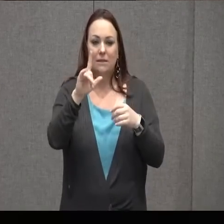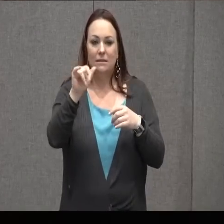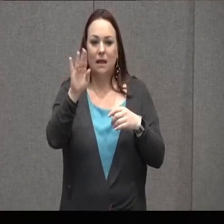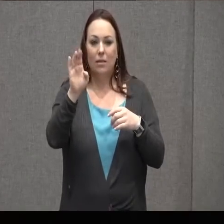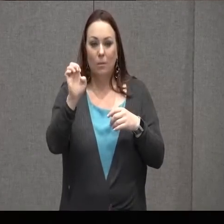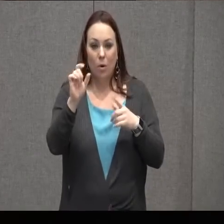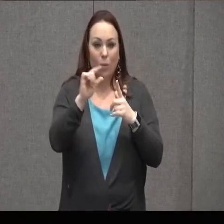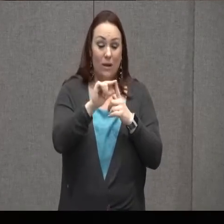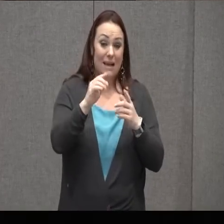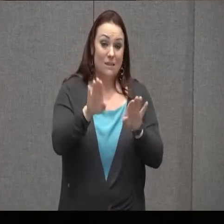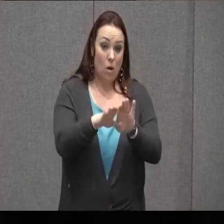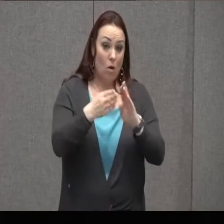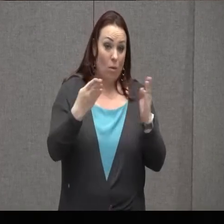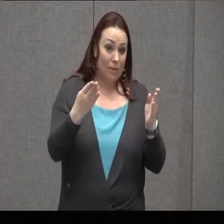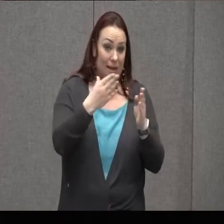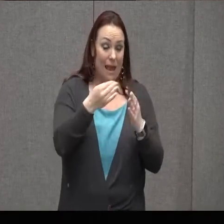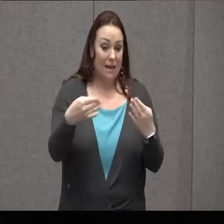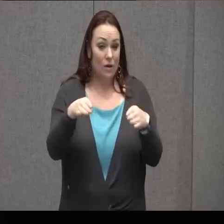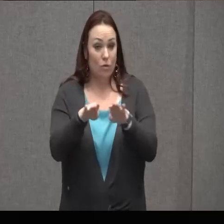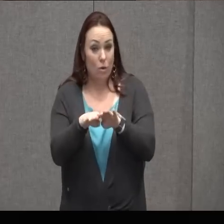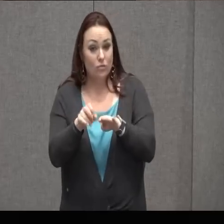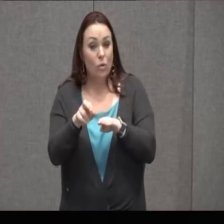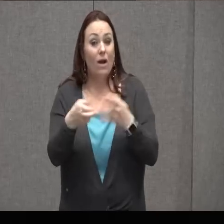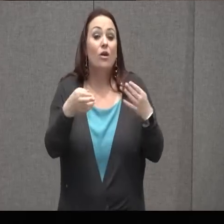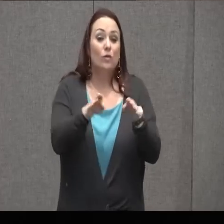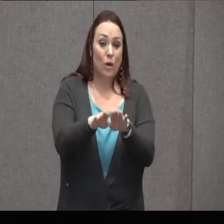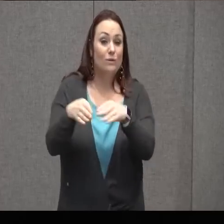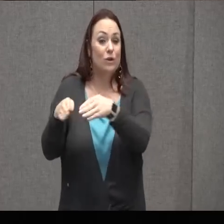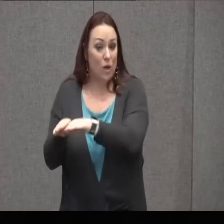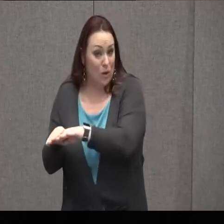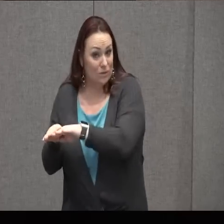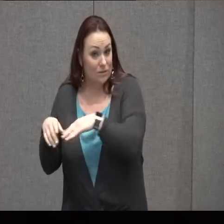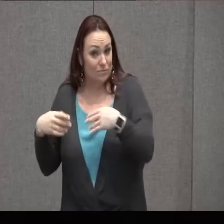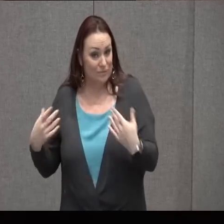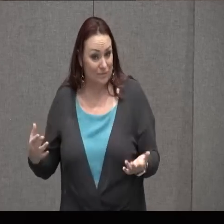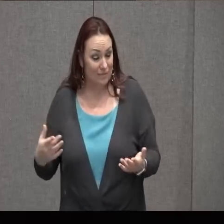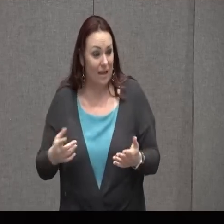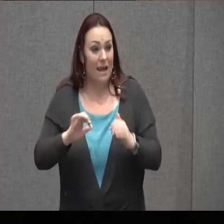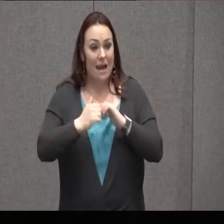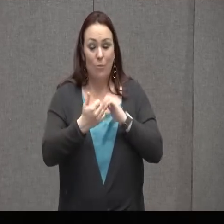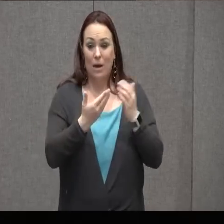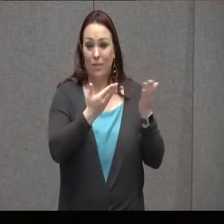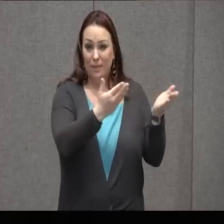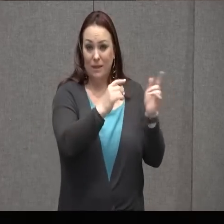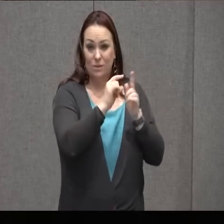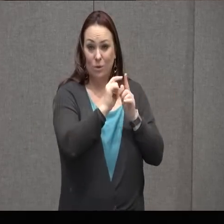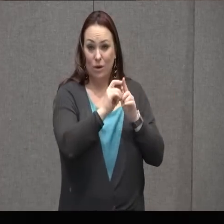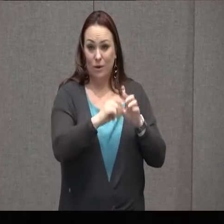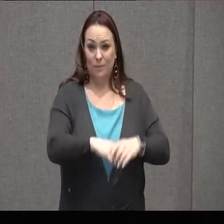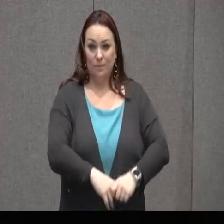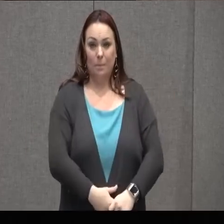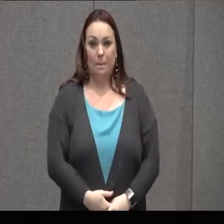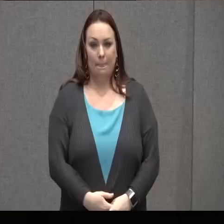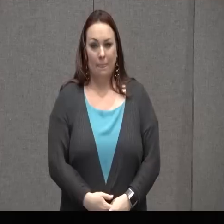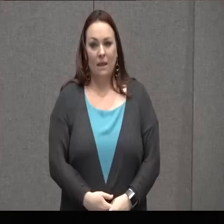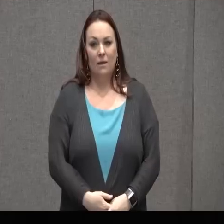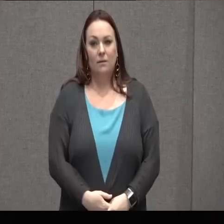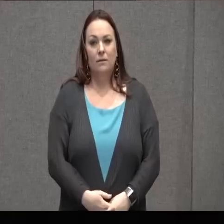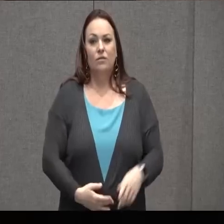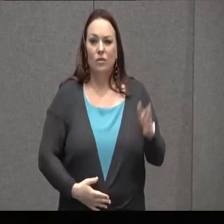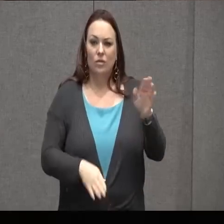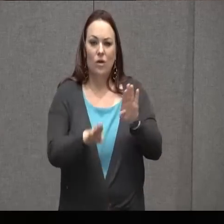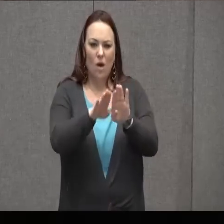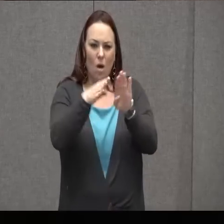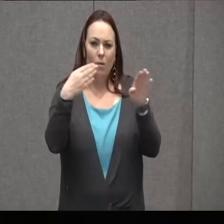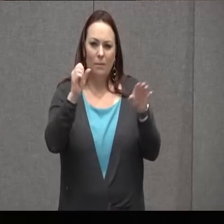open and a closed or two closed. How about this one? Let's try, because the open